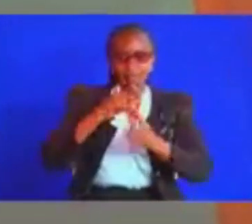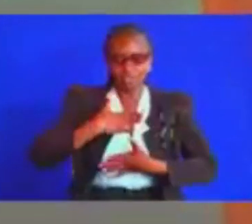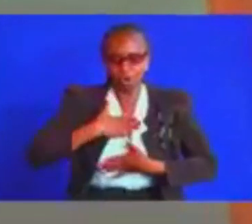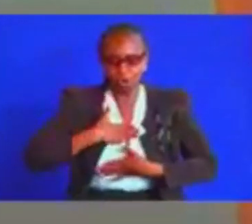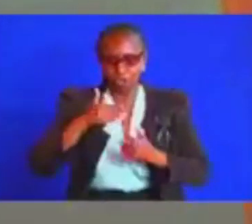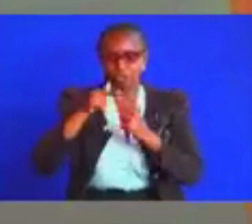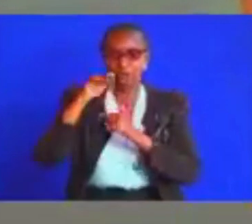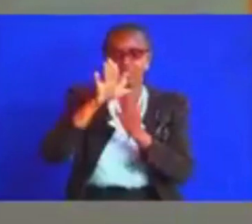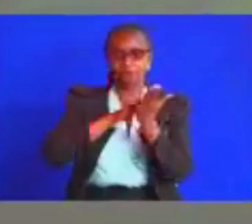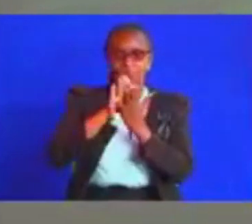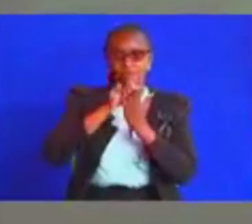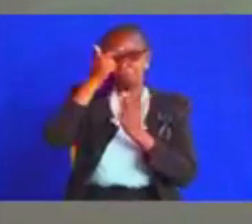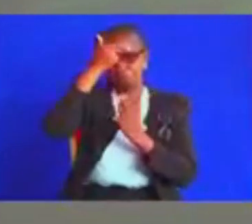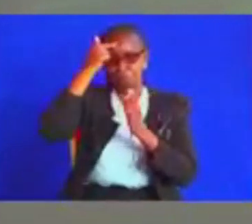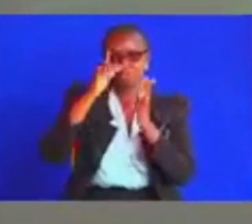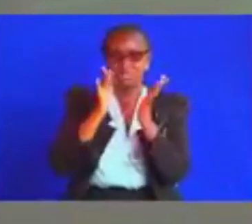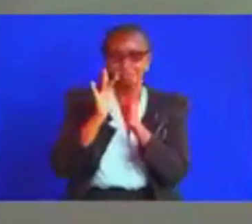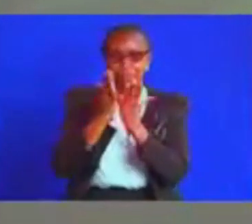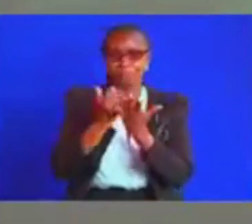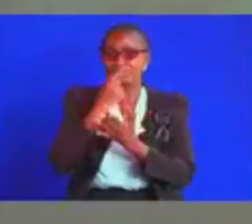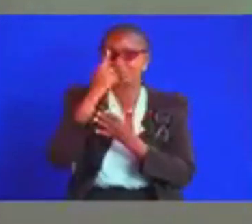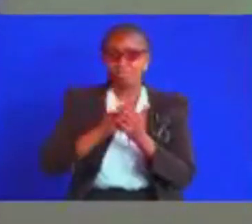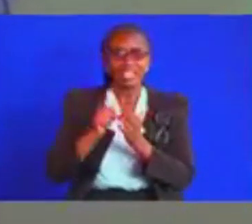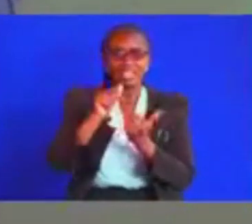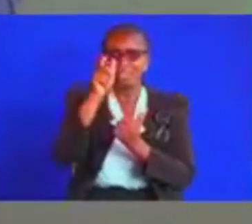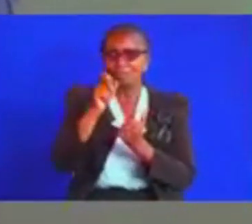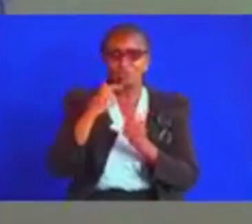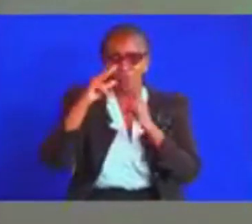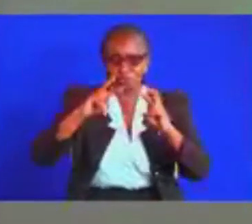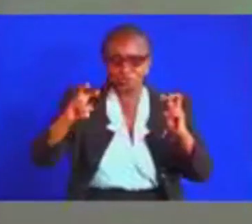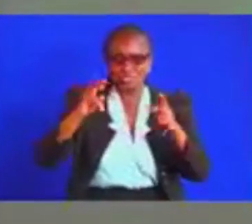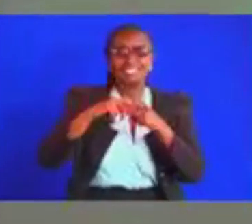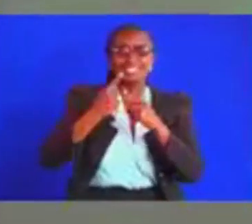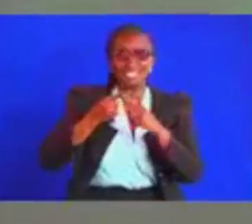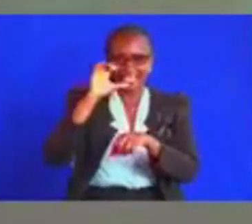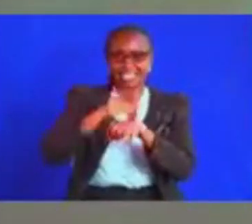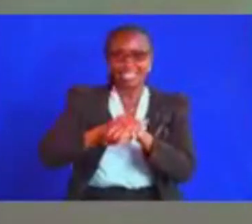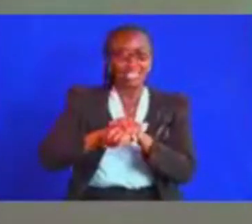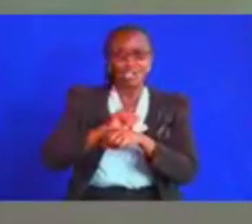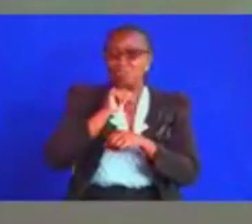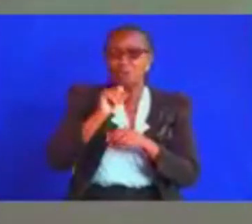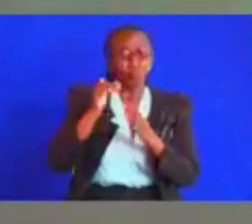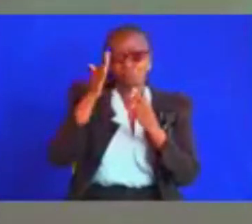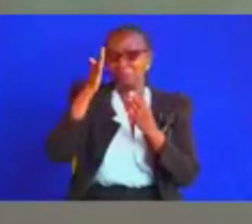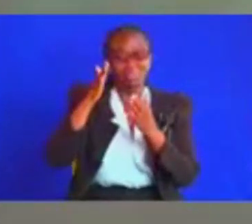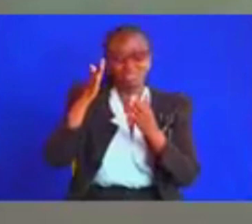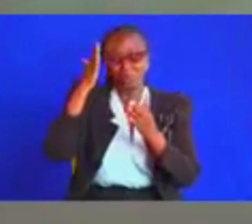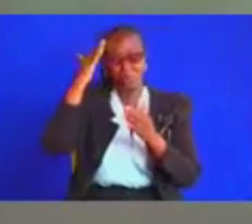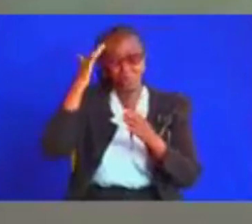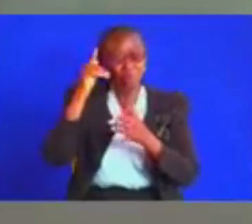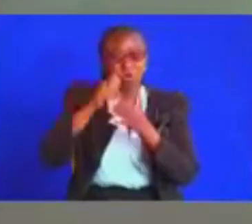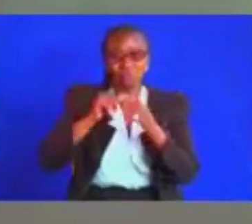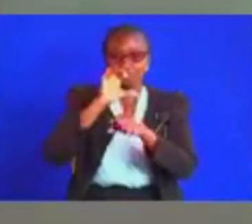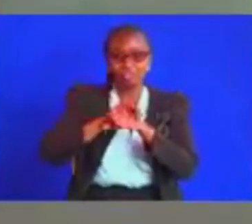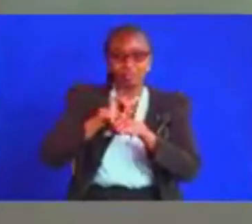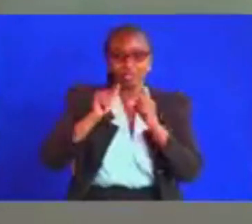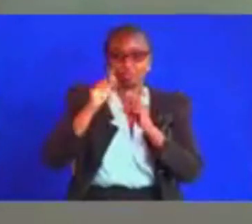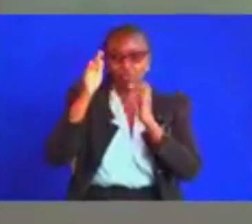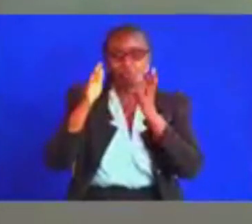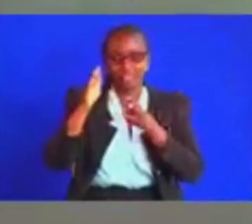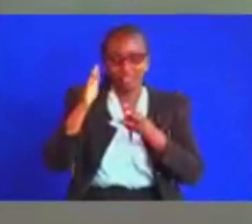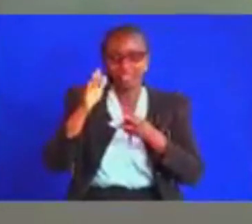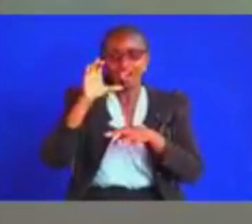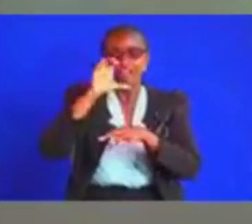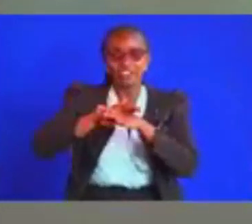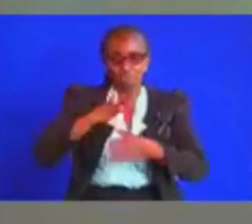passion, because the Bible says everyone that seeketh findeth. It doesn't matter what you find, there will be a finding to honor your pursuit.